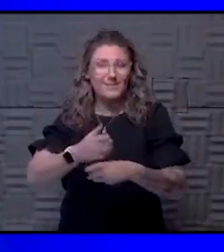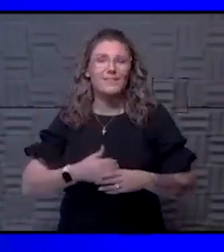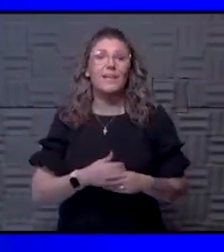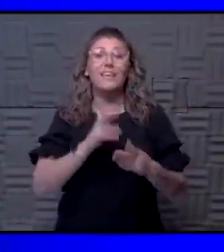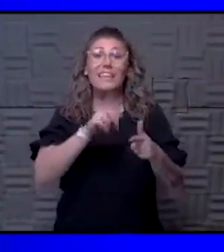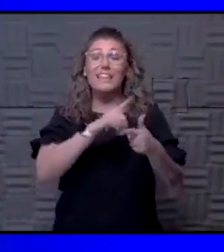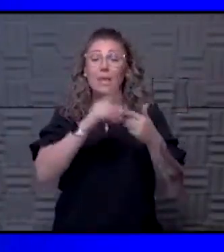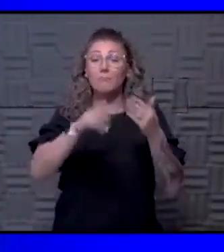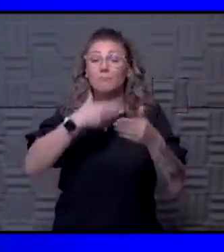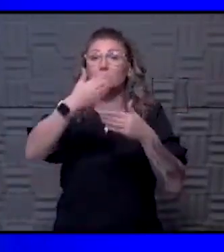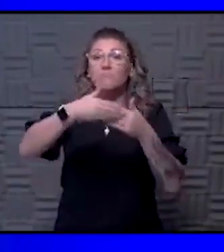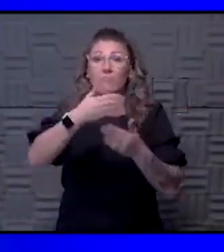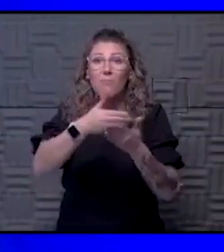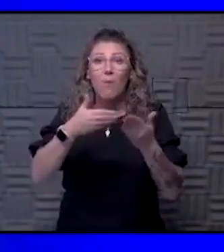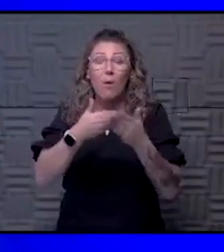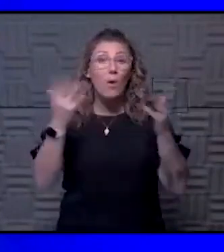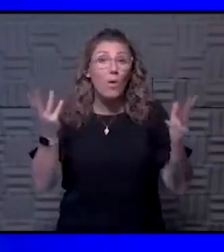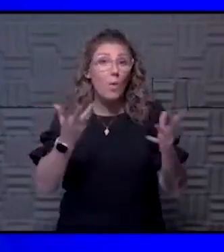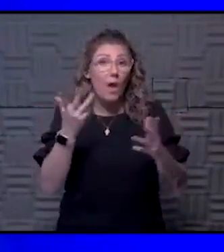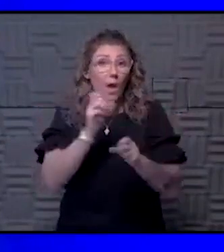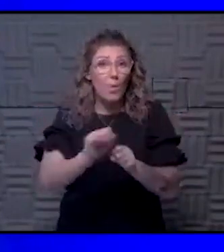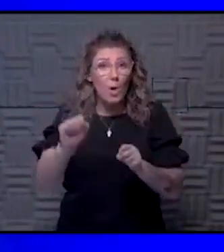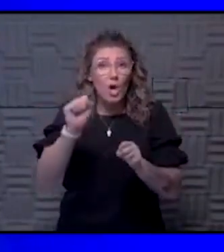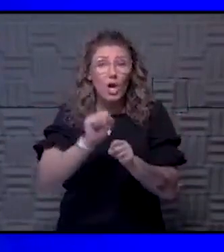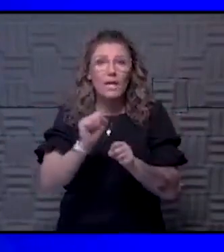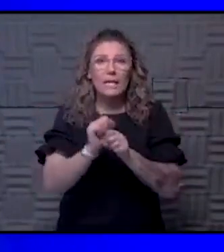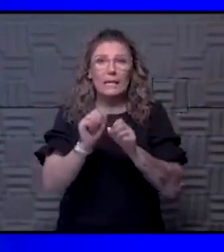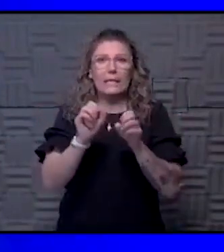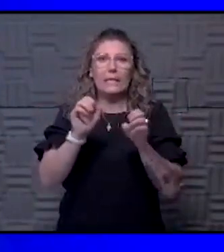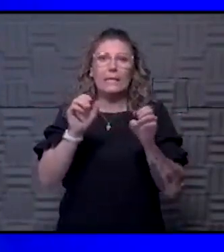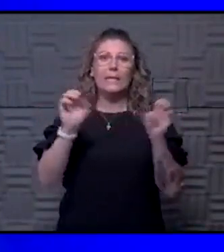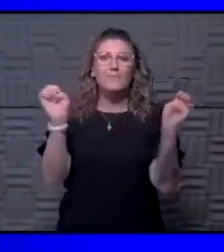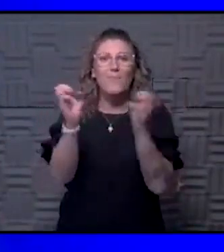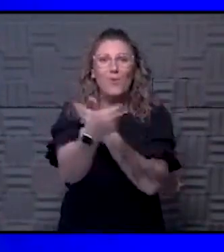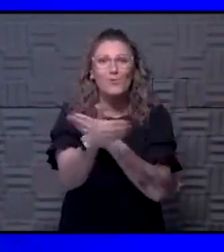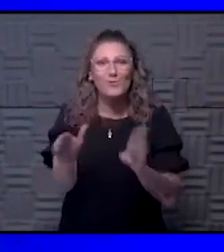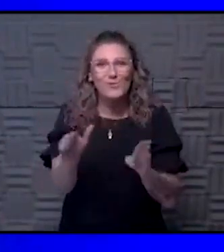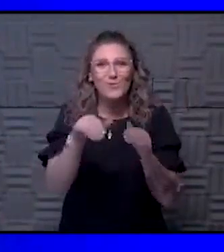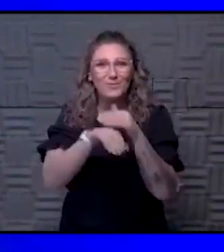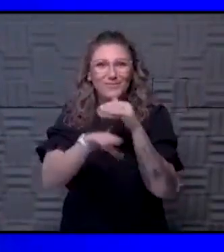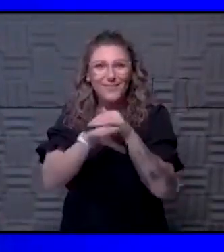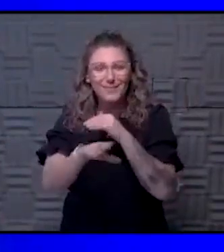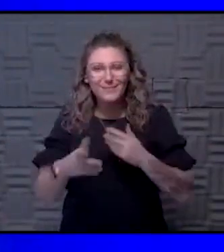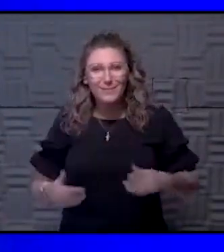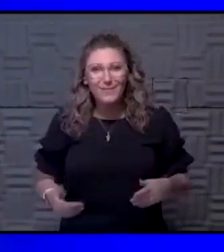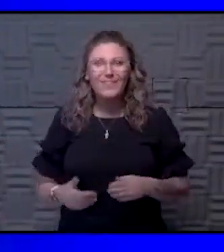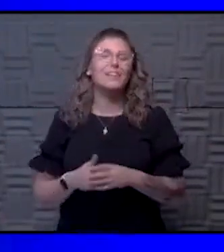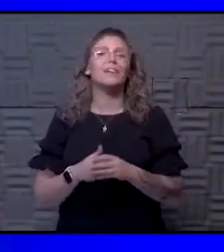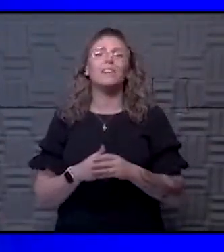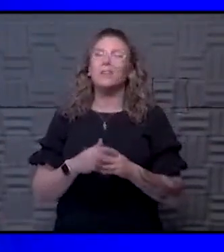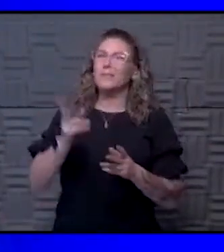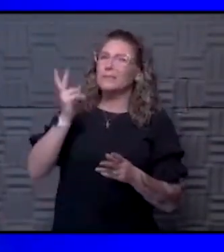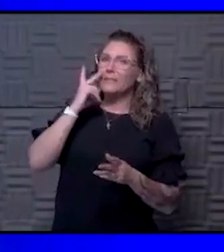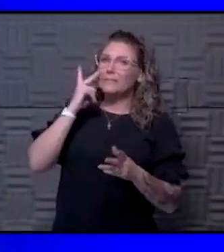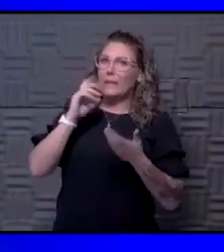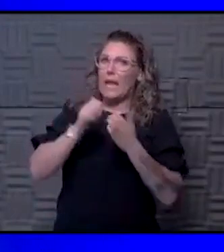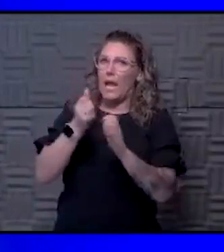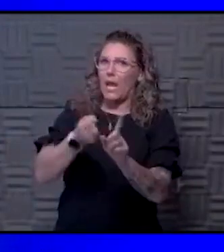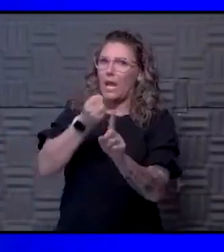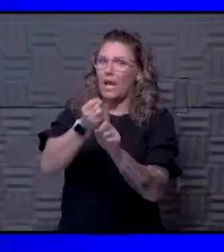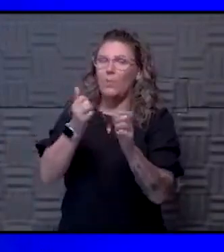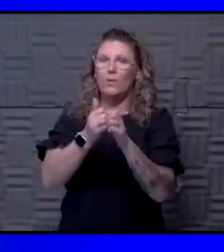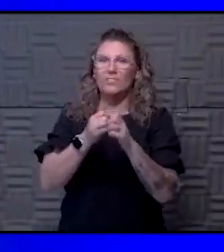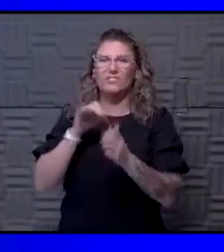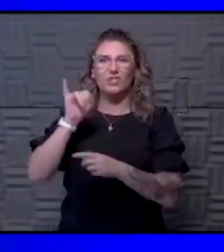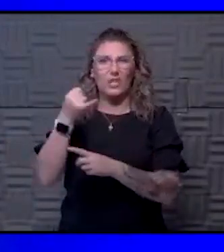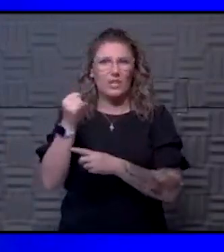then the next step that we're working on now is actually emergency room access, which we'll have to see how that impacts with J&J